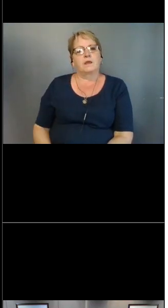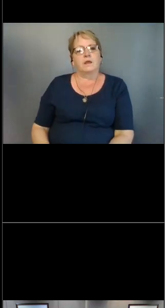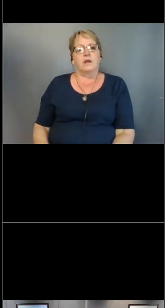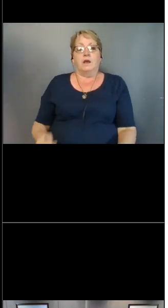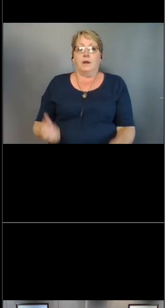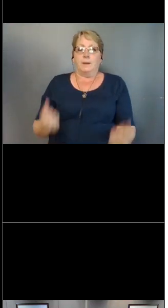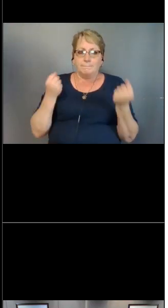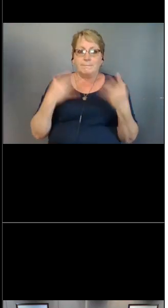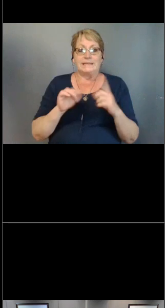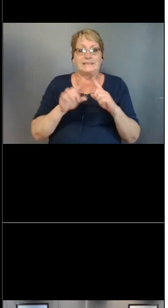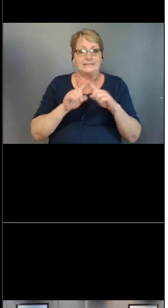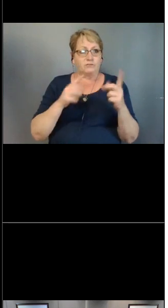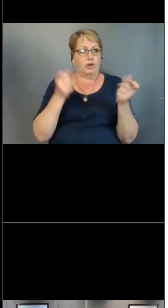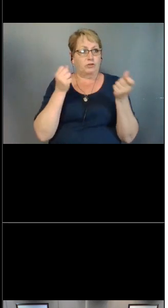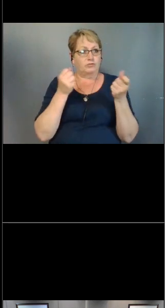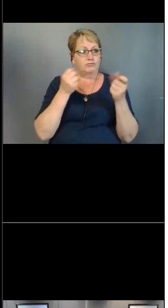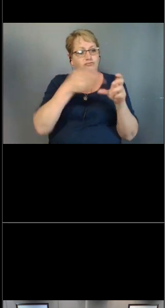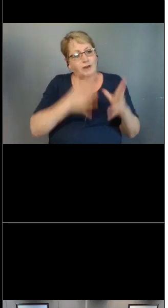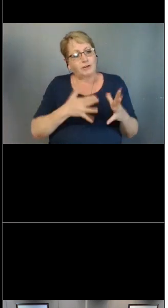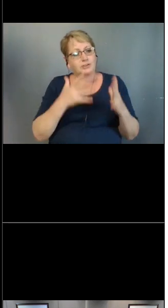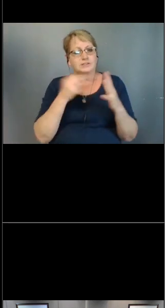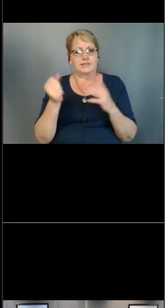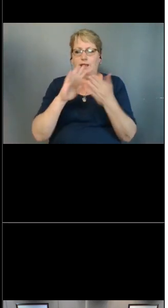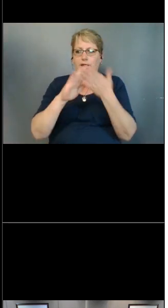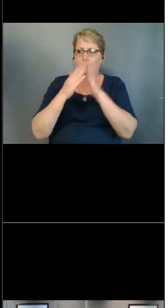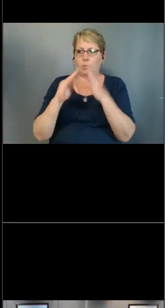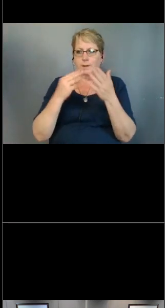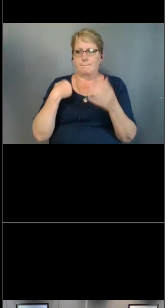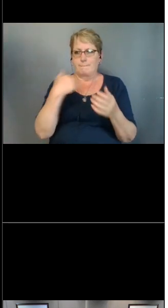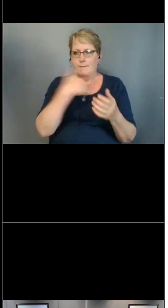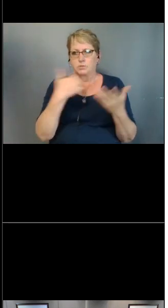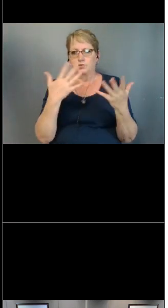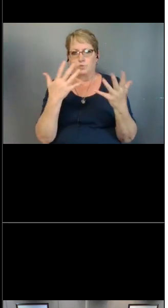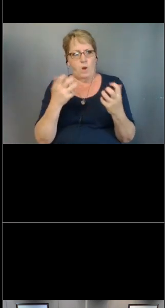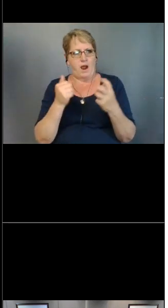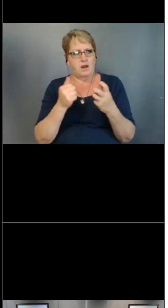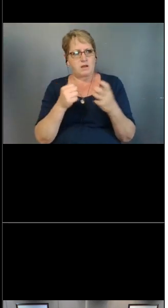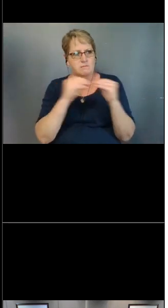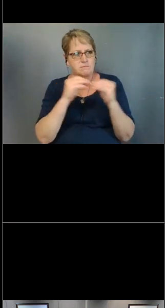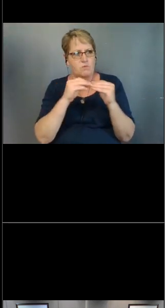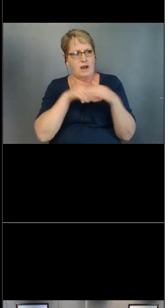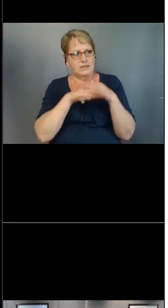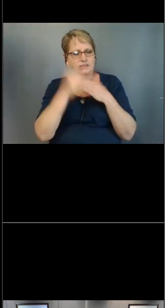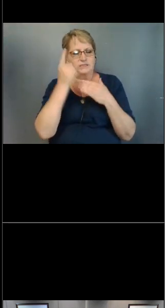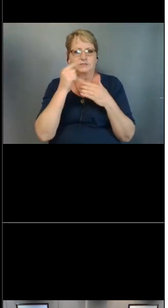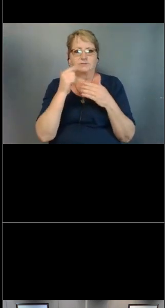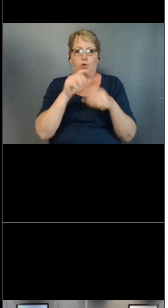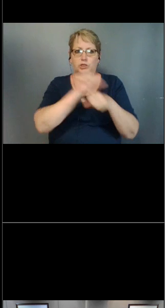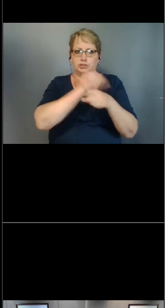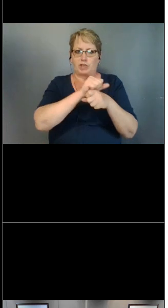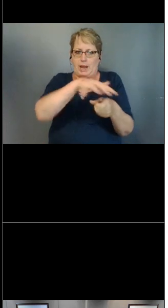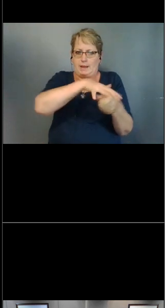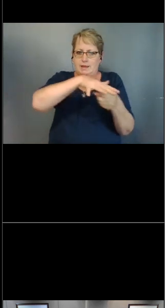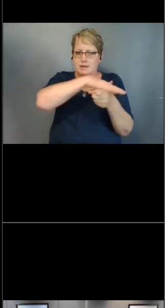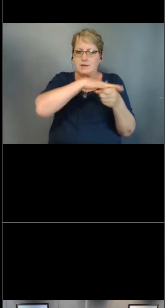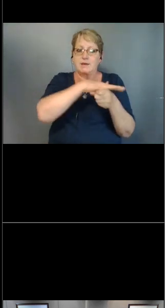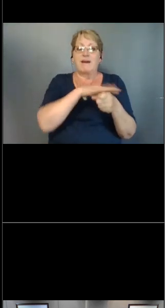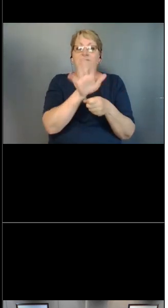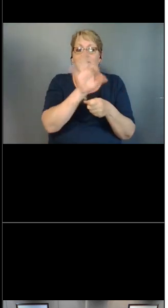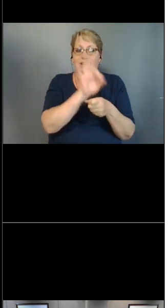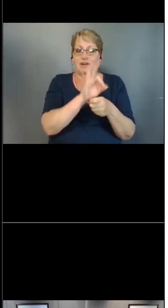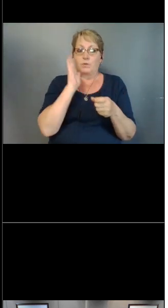Numerous riders and community members have provided feedback to examine serving new job locations. The example shown shows the new 59 route as well as the